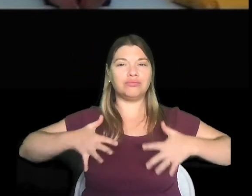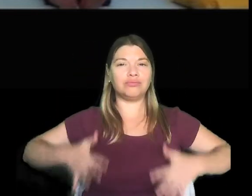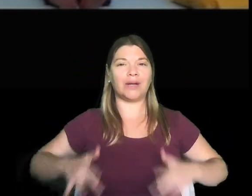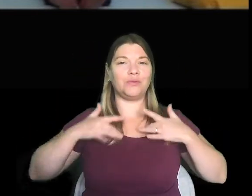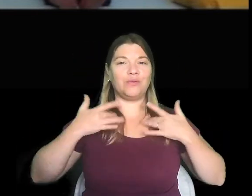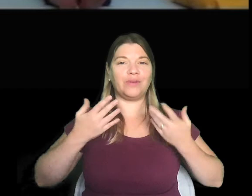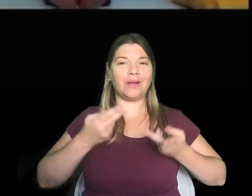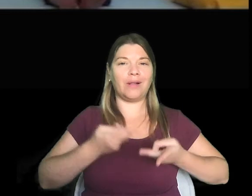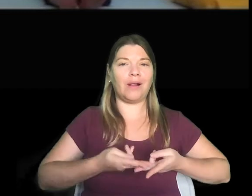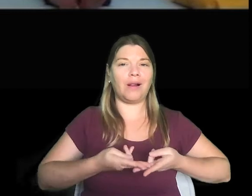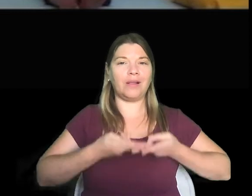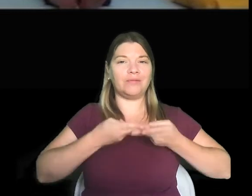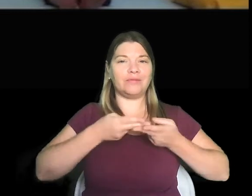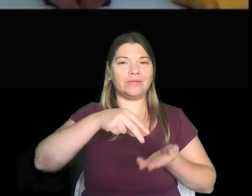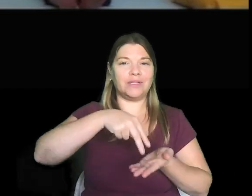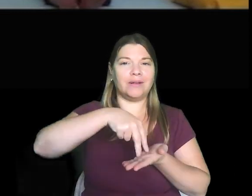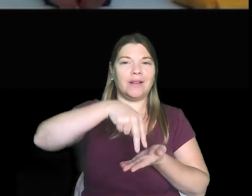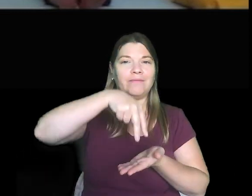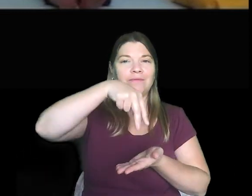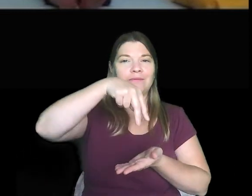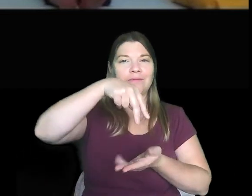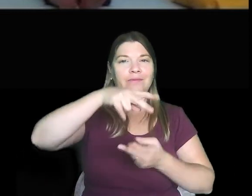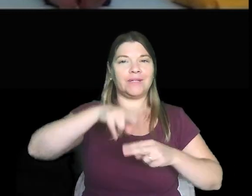suspends you in a bright light.